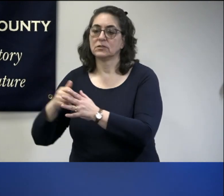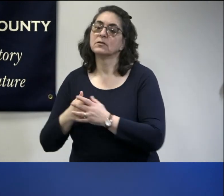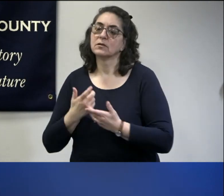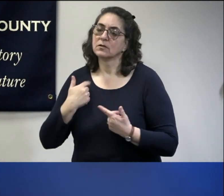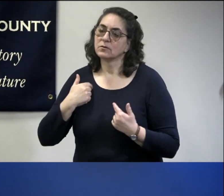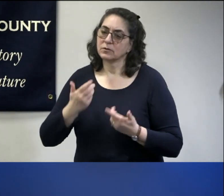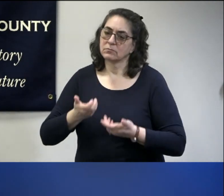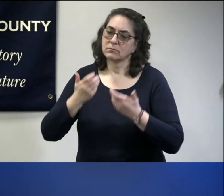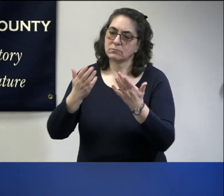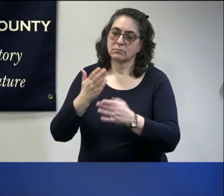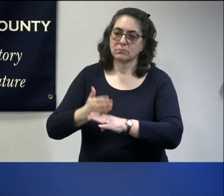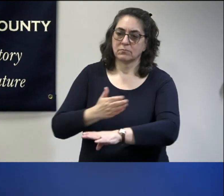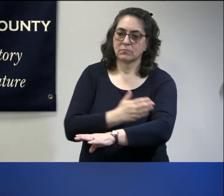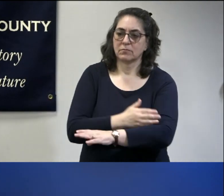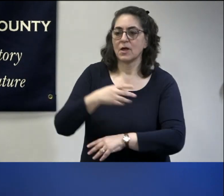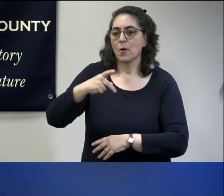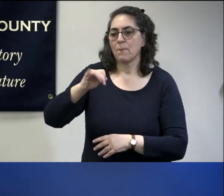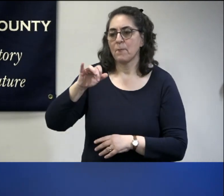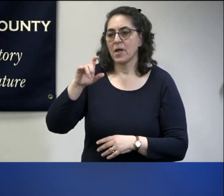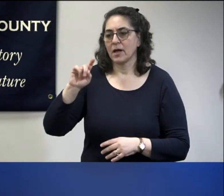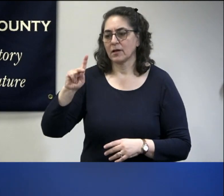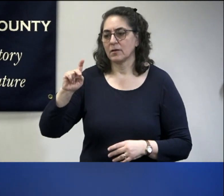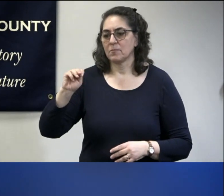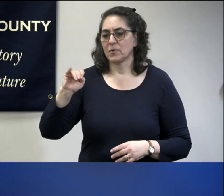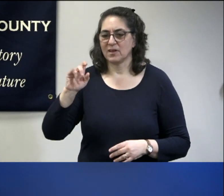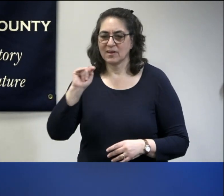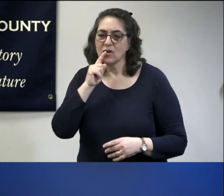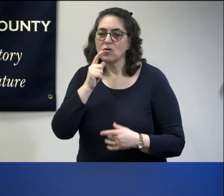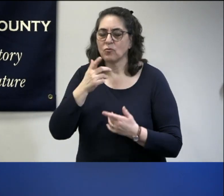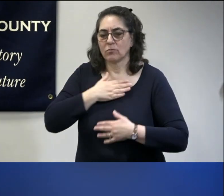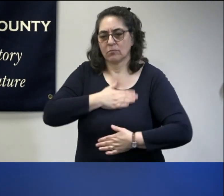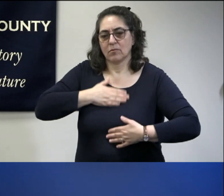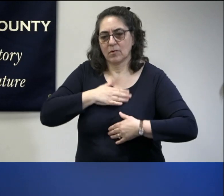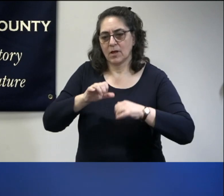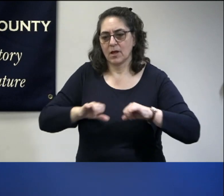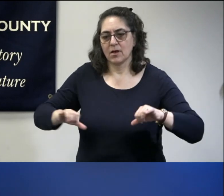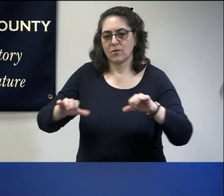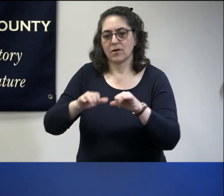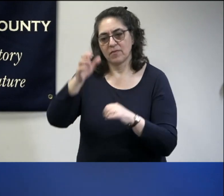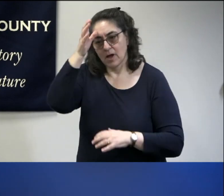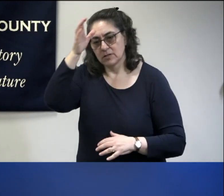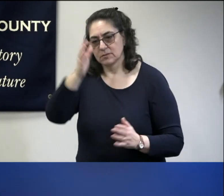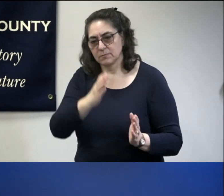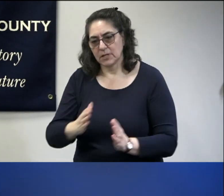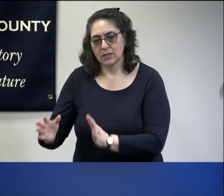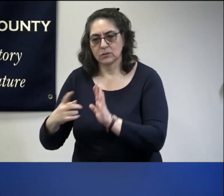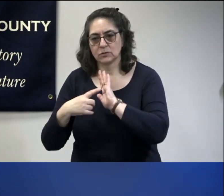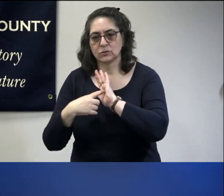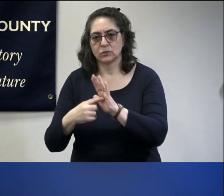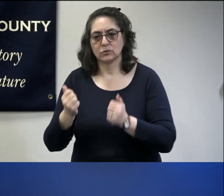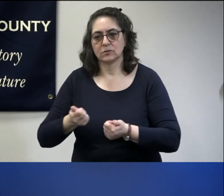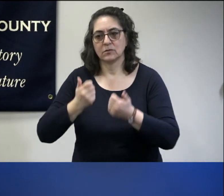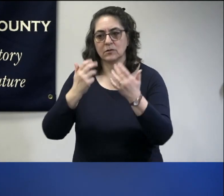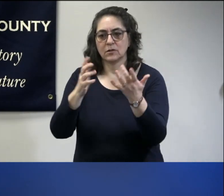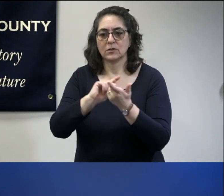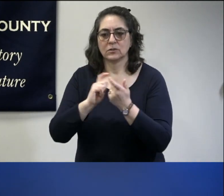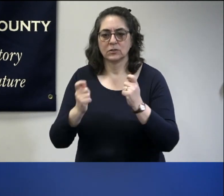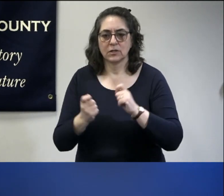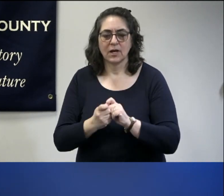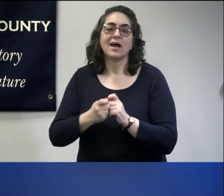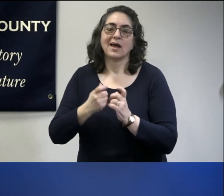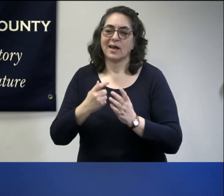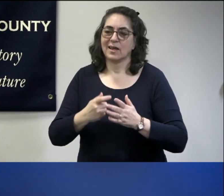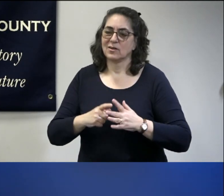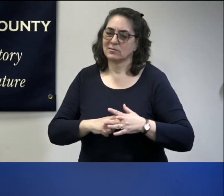Preserve through the development of a passive recreational area. A concept plan shows the proposed changes and preliminary